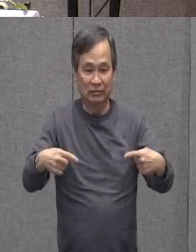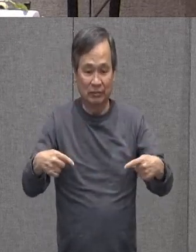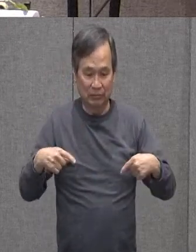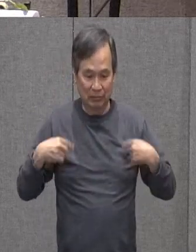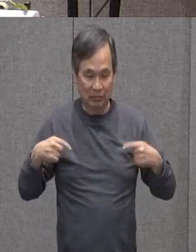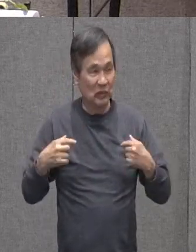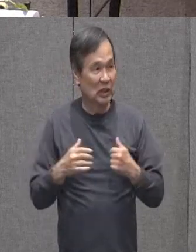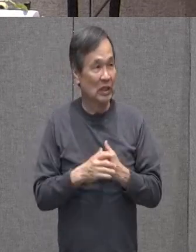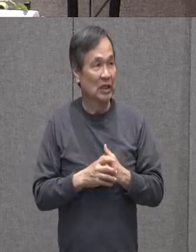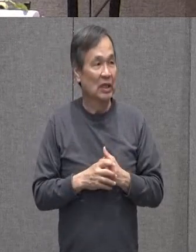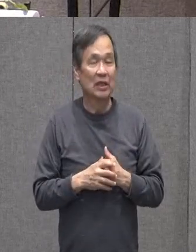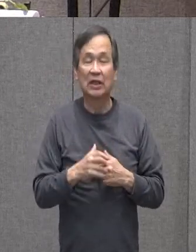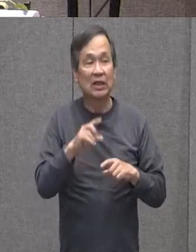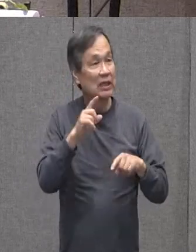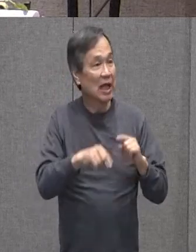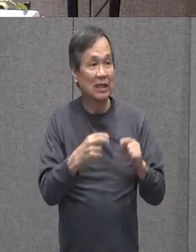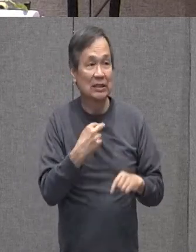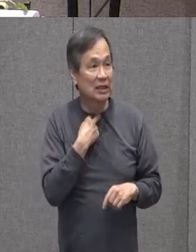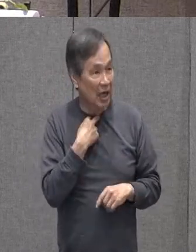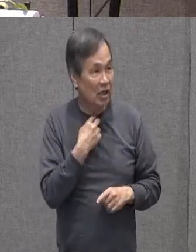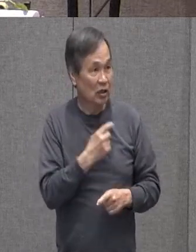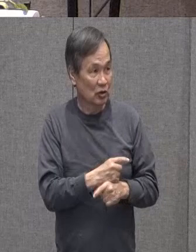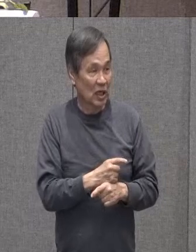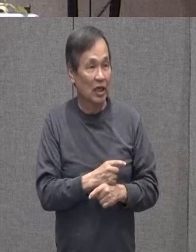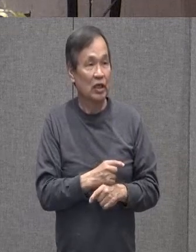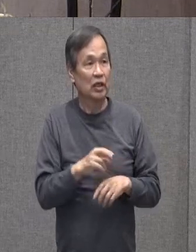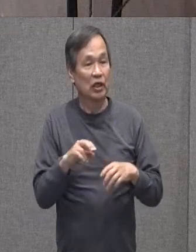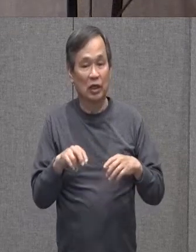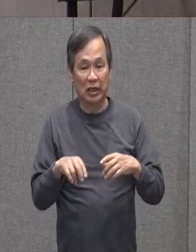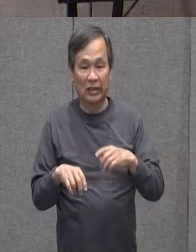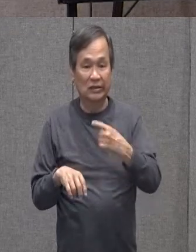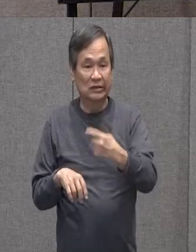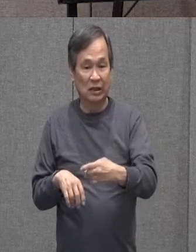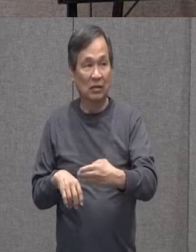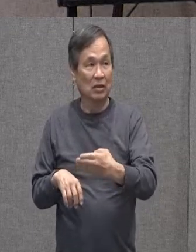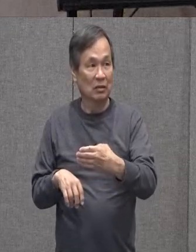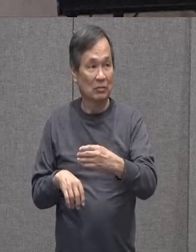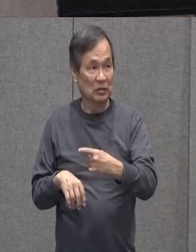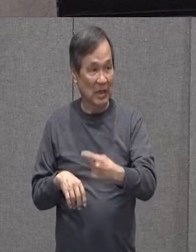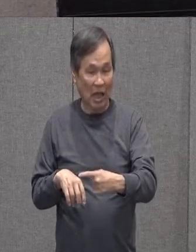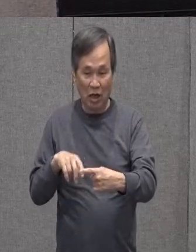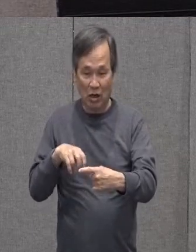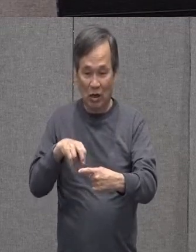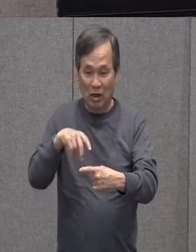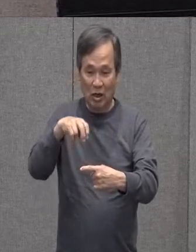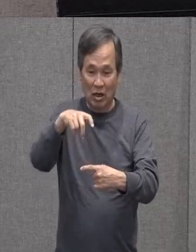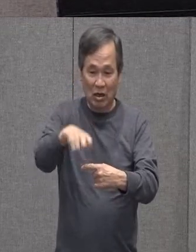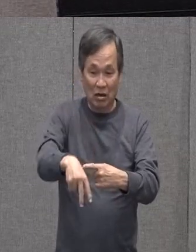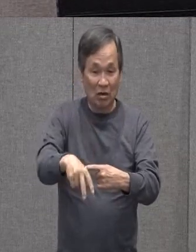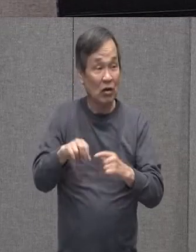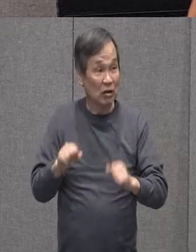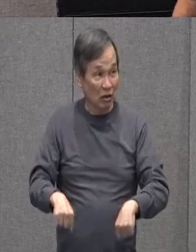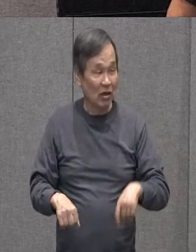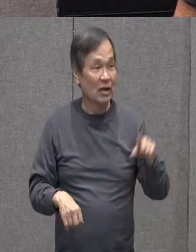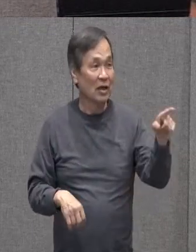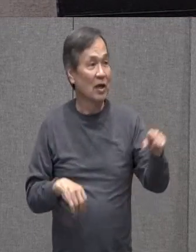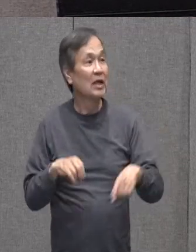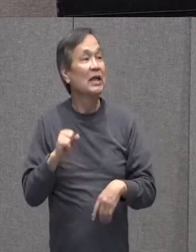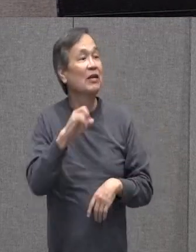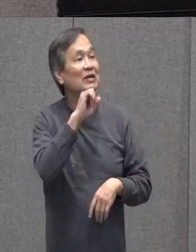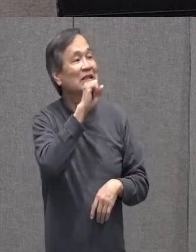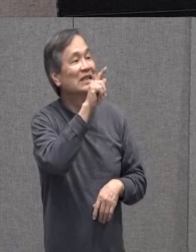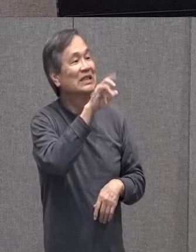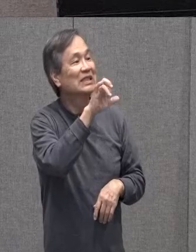wheels, then he won't get stuck in anything like you said. So he could walk over maybe debris or something that's fallen. That's right. And Spot can even walk